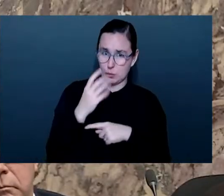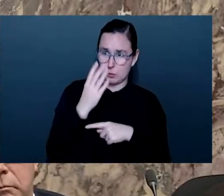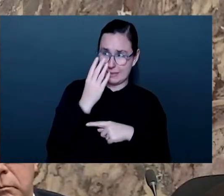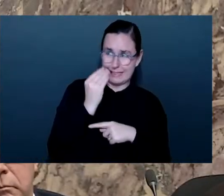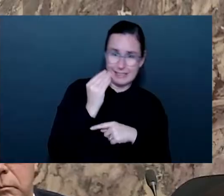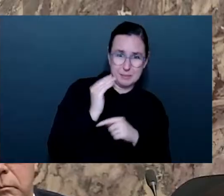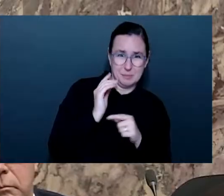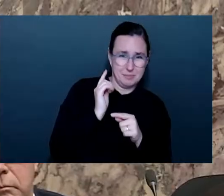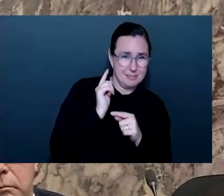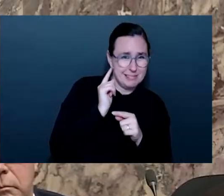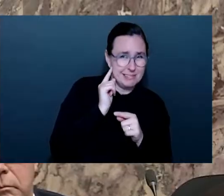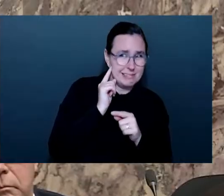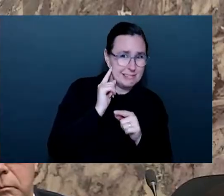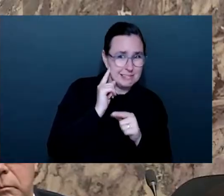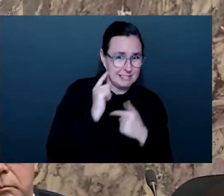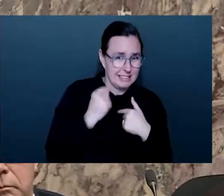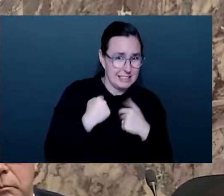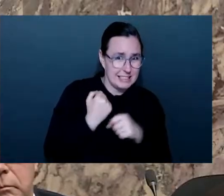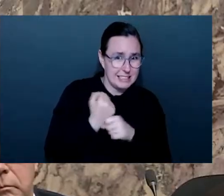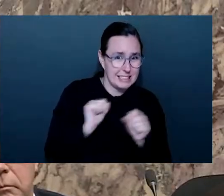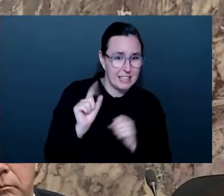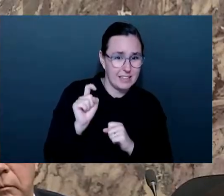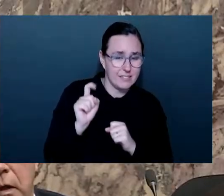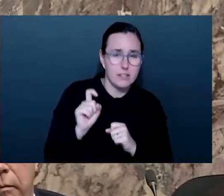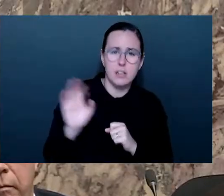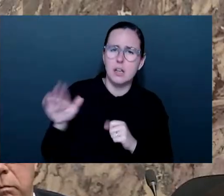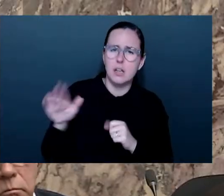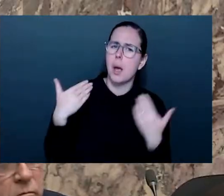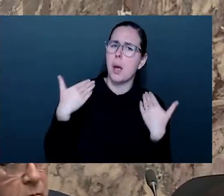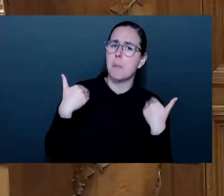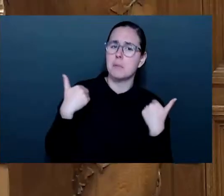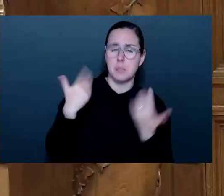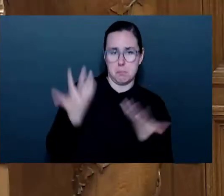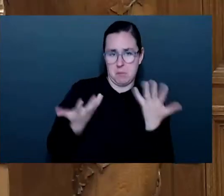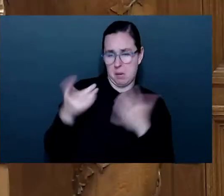minister expect British Columbians to sleep soundly? Hear, hear.